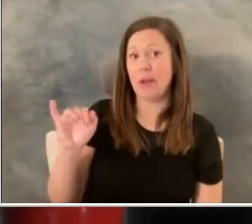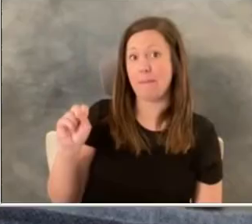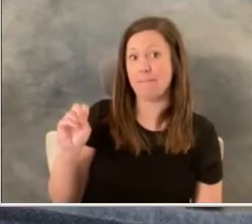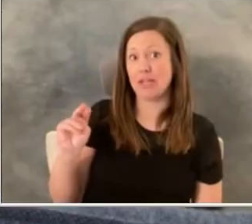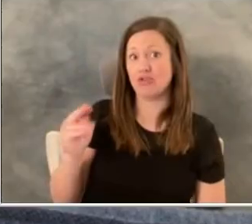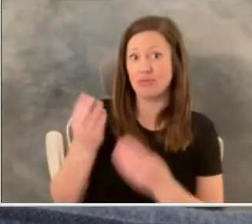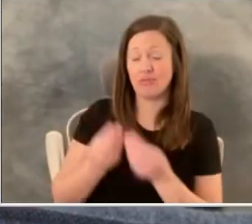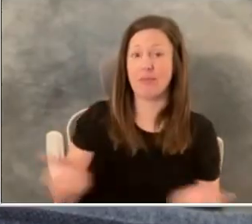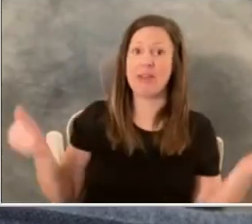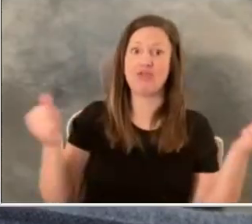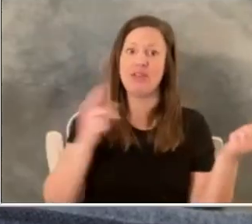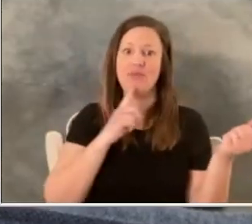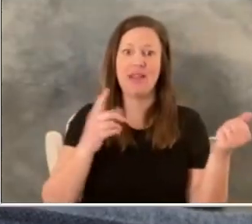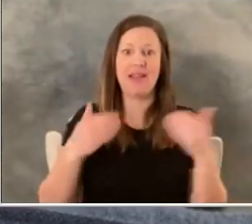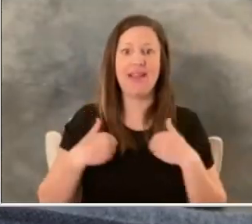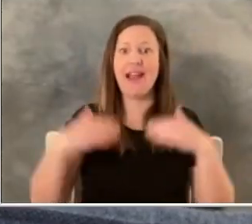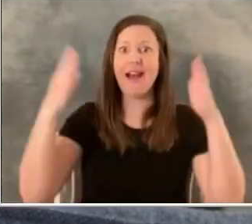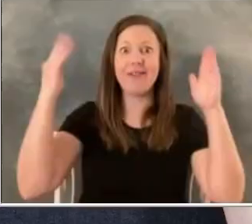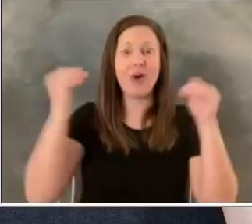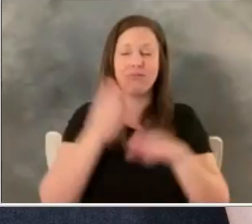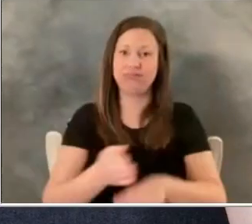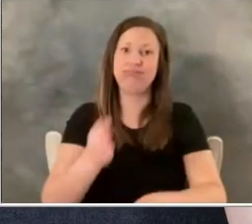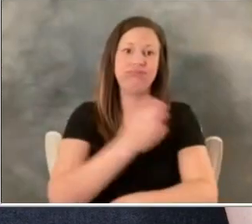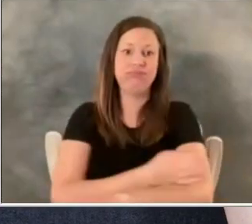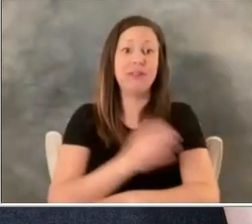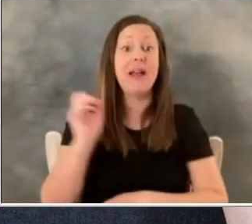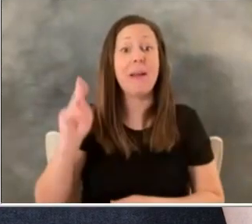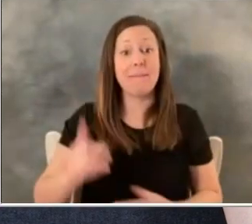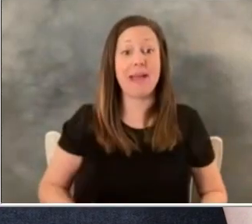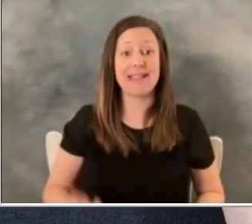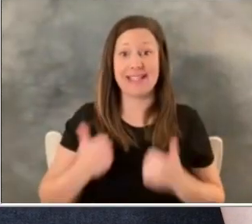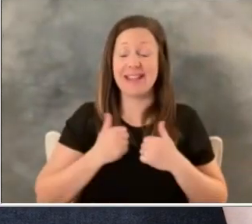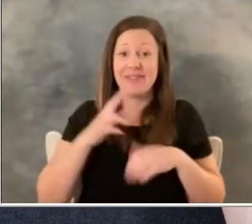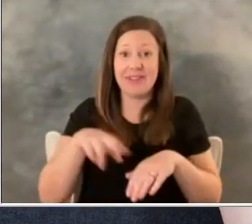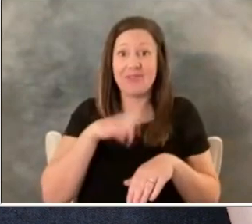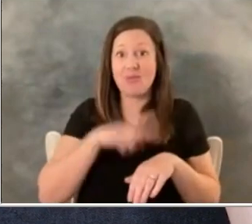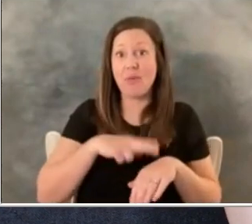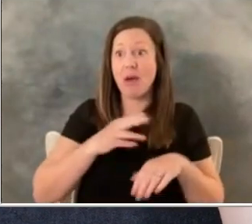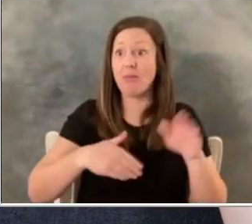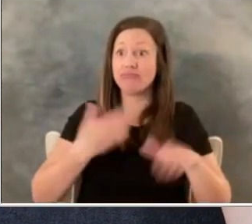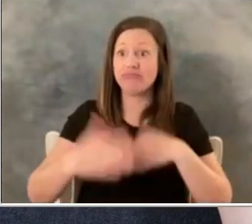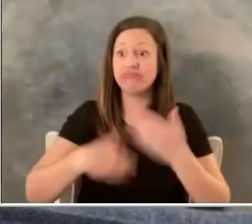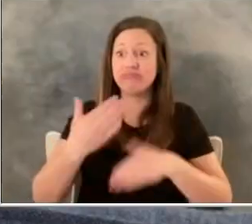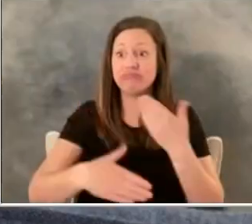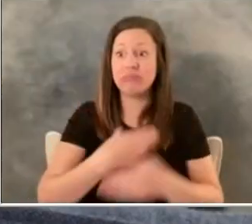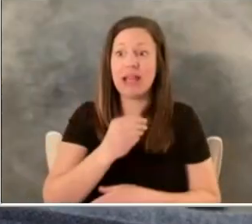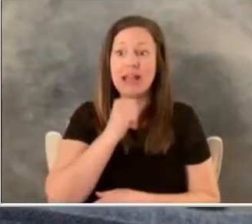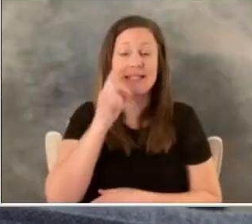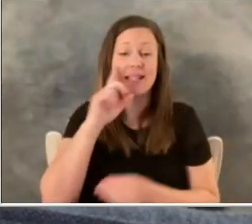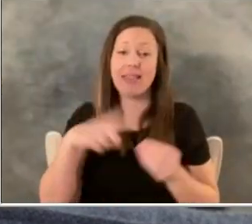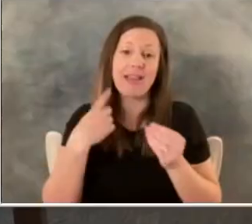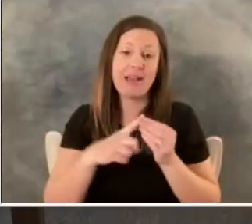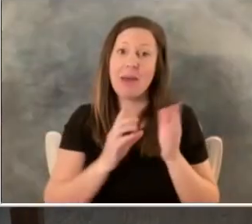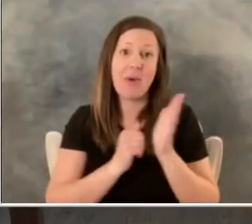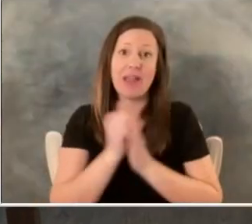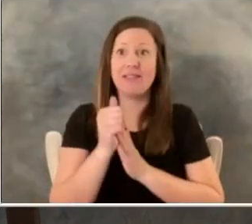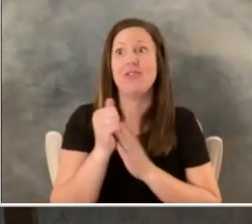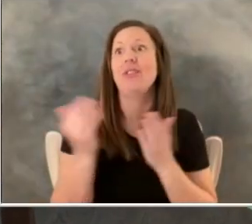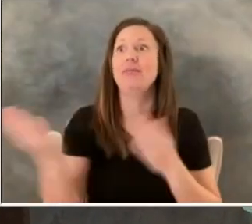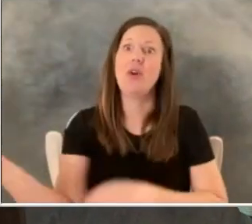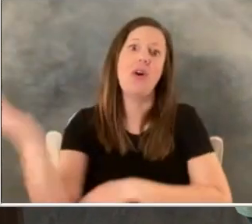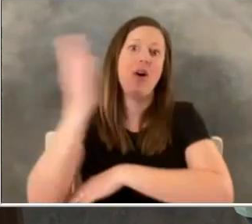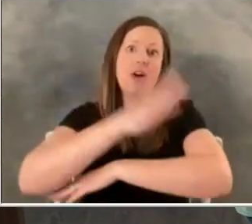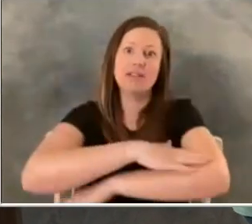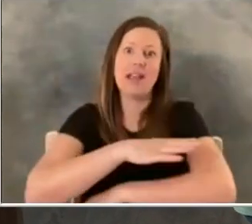ultimate hope. We were basically back to living our normal lives and didn't think about cancer 24/7 like we did in the